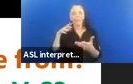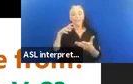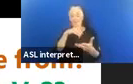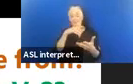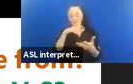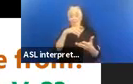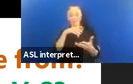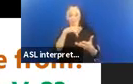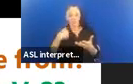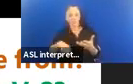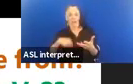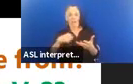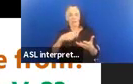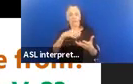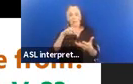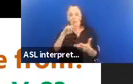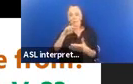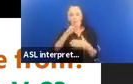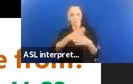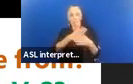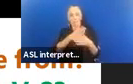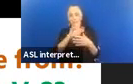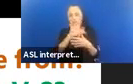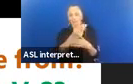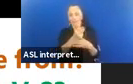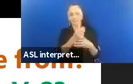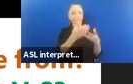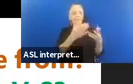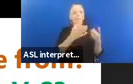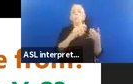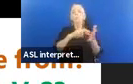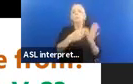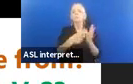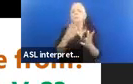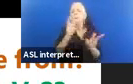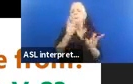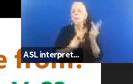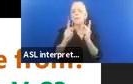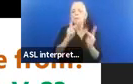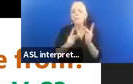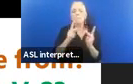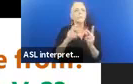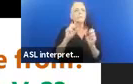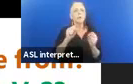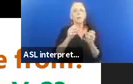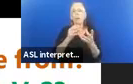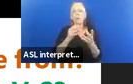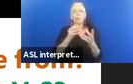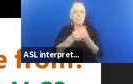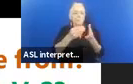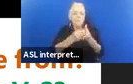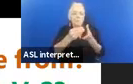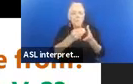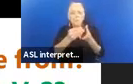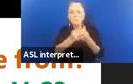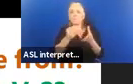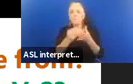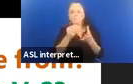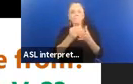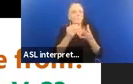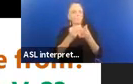has made the once niche market of exotics worth tens of billions of dollars, increasing pressure on